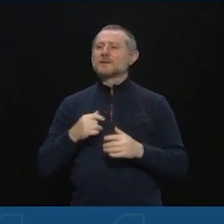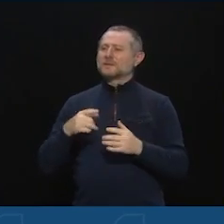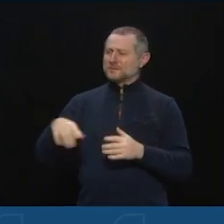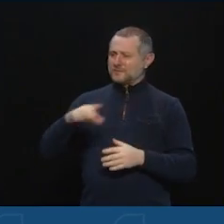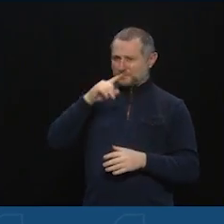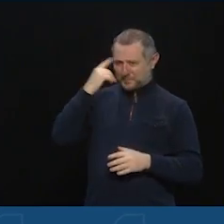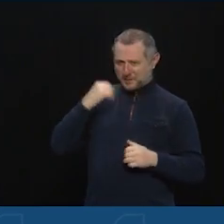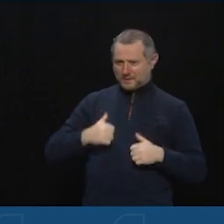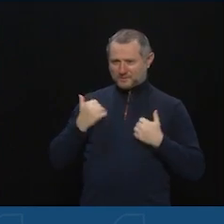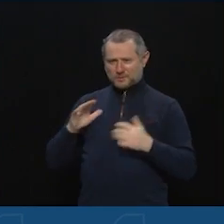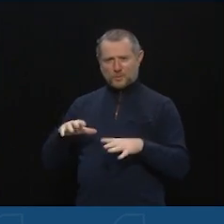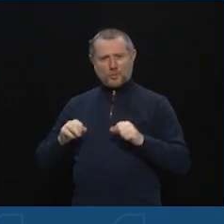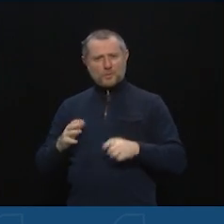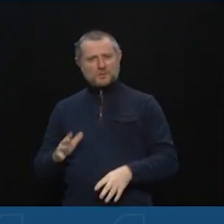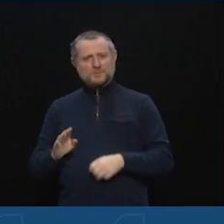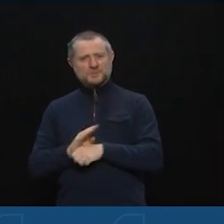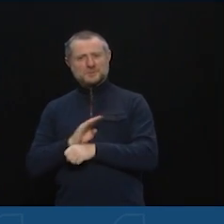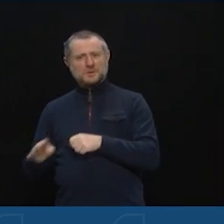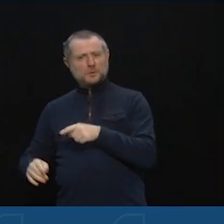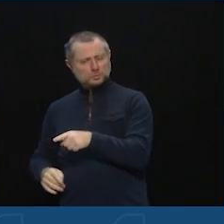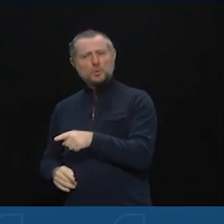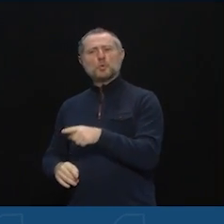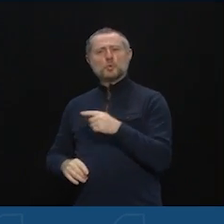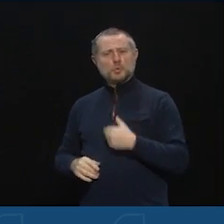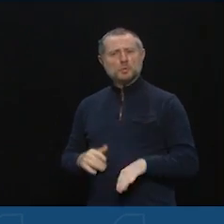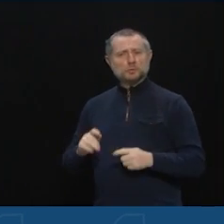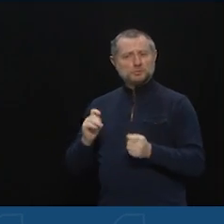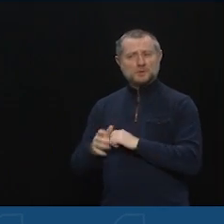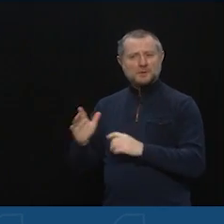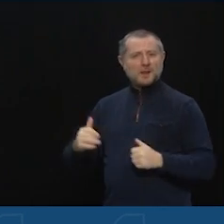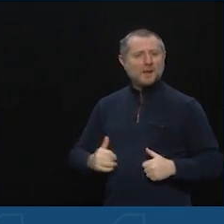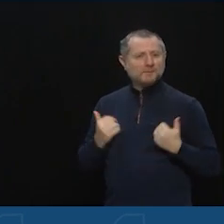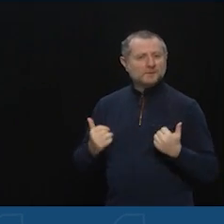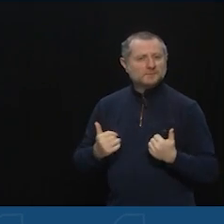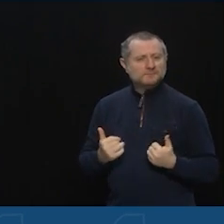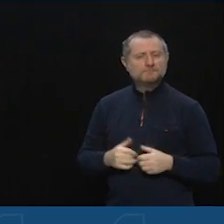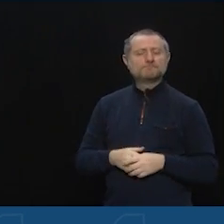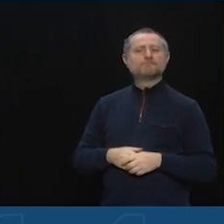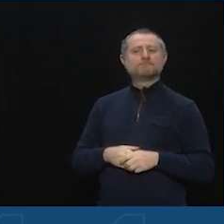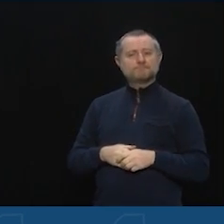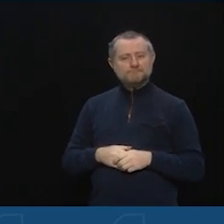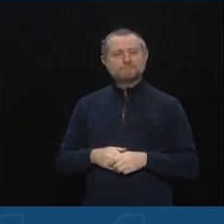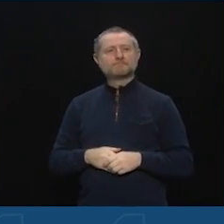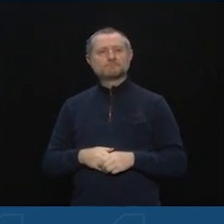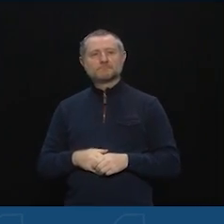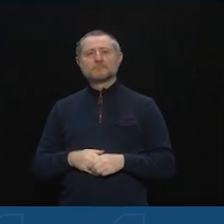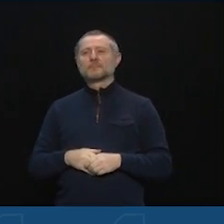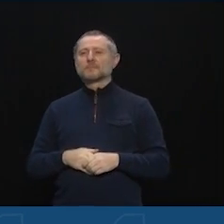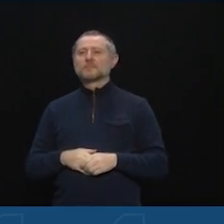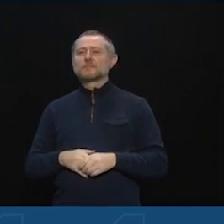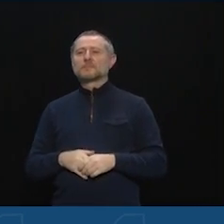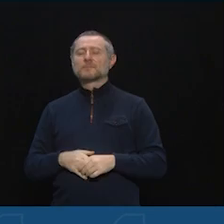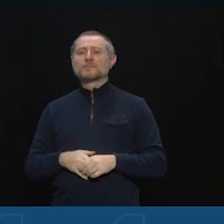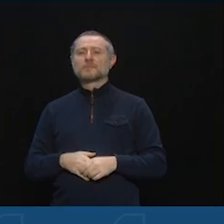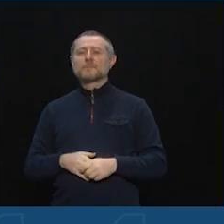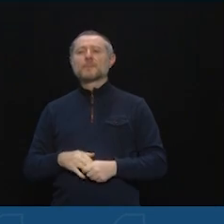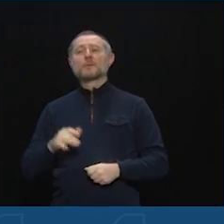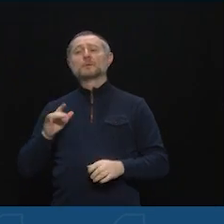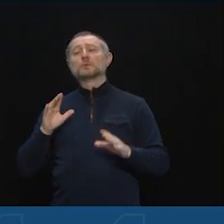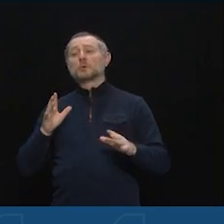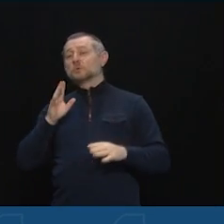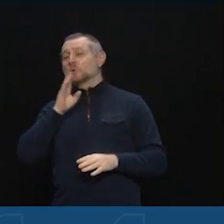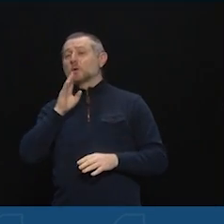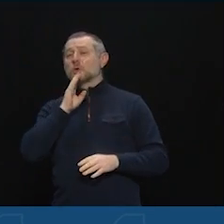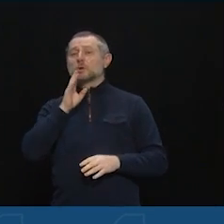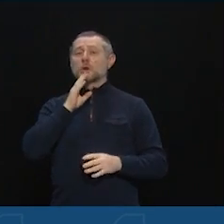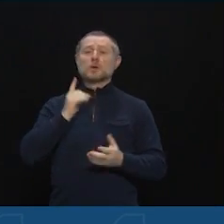business owner, like actually changing her life in a meaningful way. So again, This is for not talking about it and actually doing